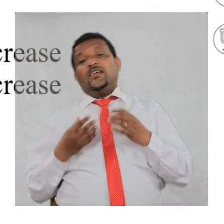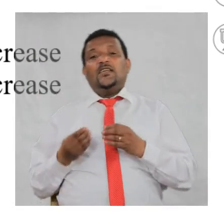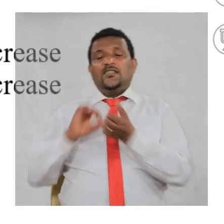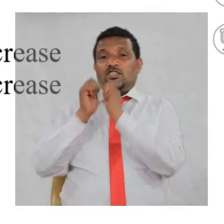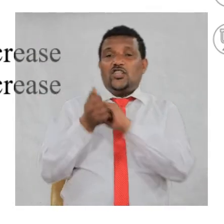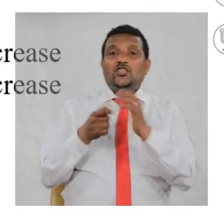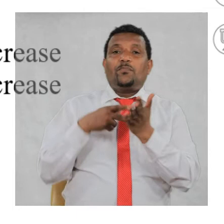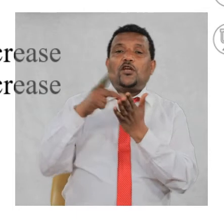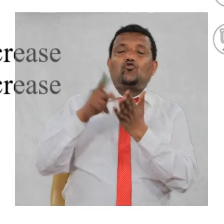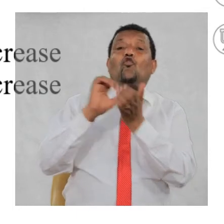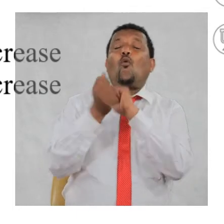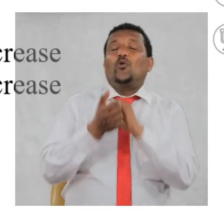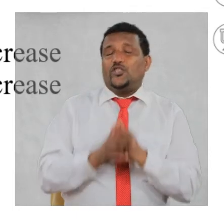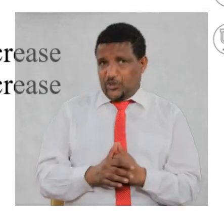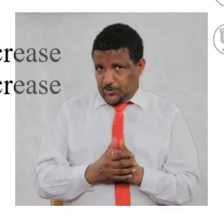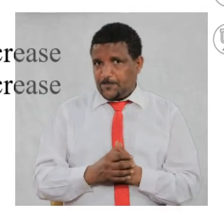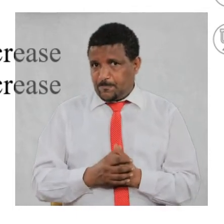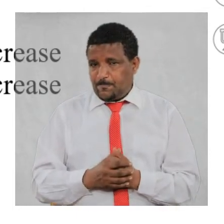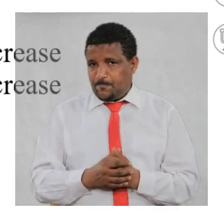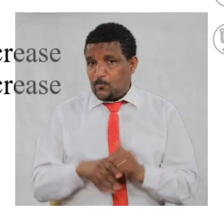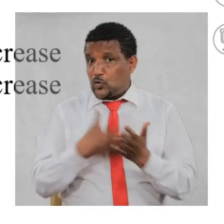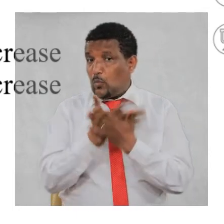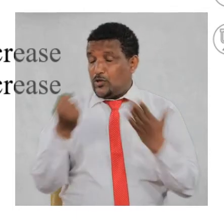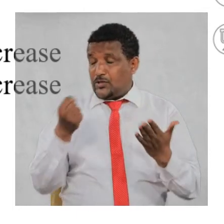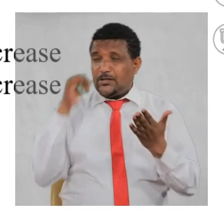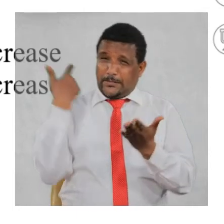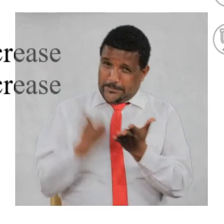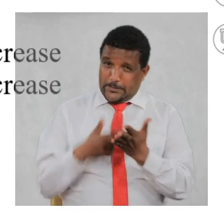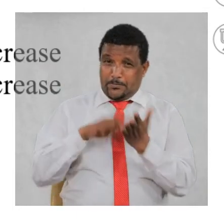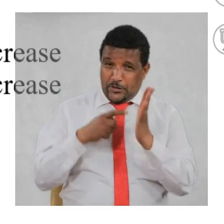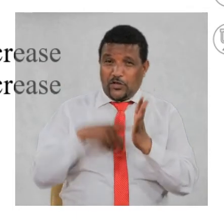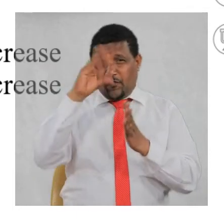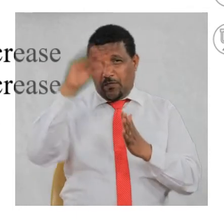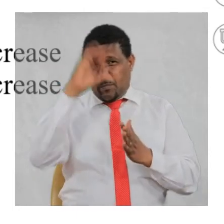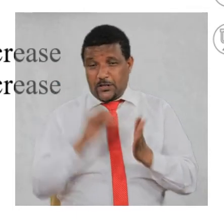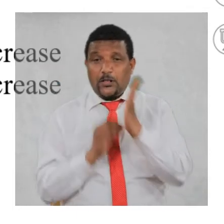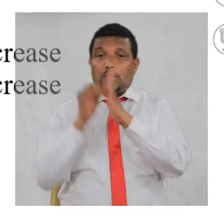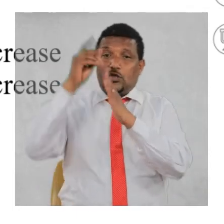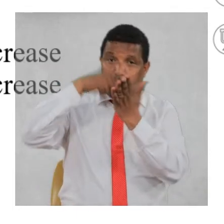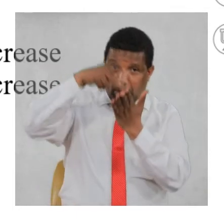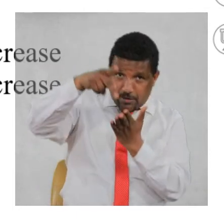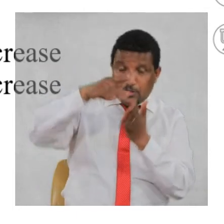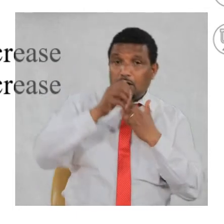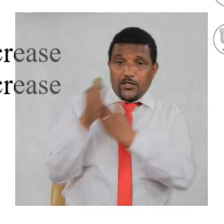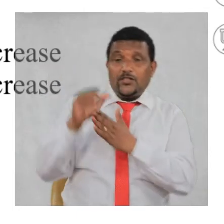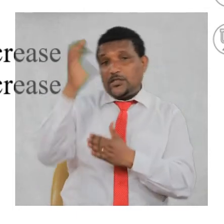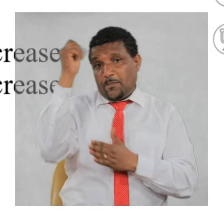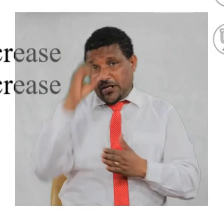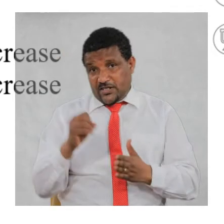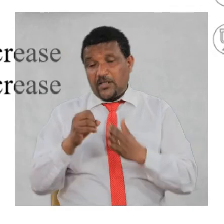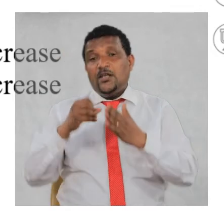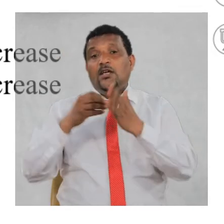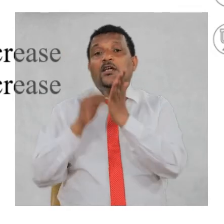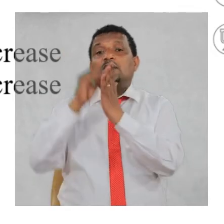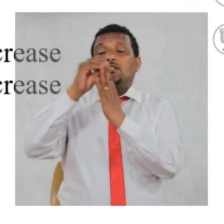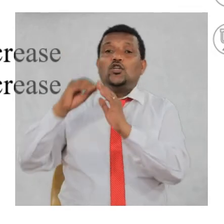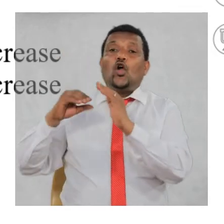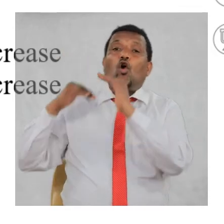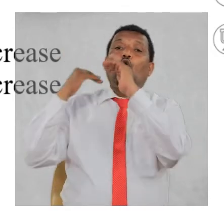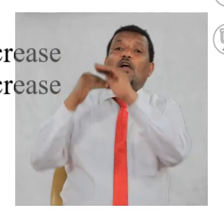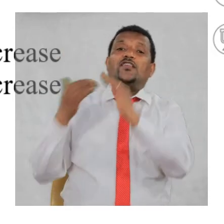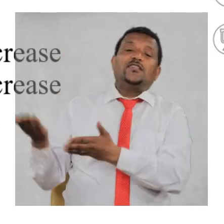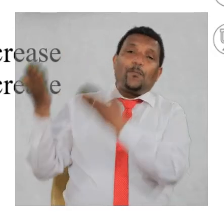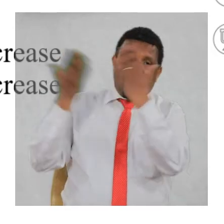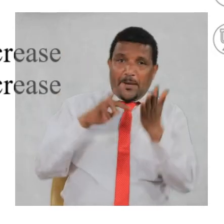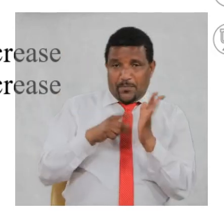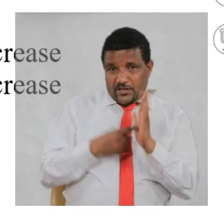to changes in price of a commodity. This means a 50% increase in price leads to a 10% increase in quantity supplied.